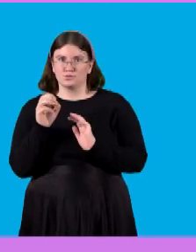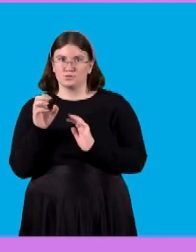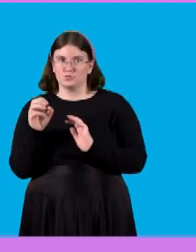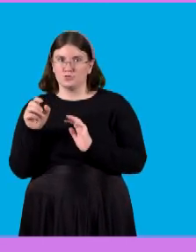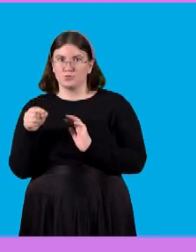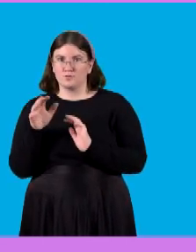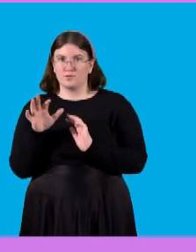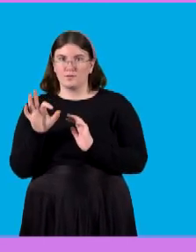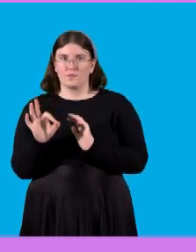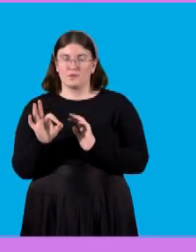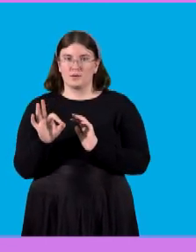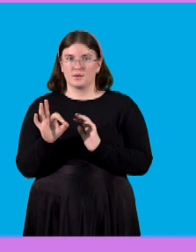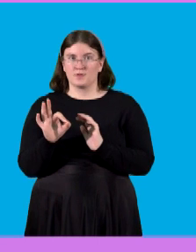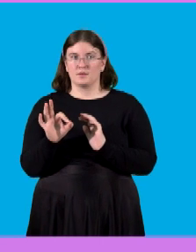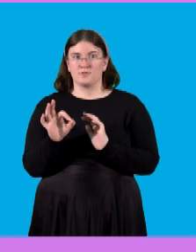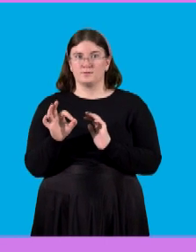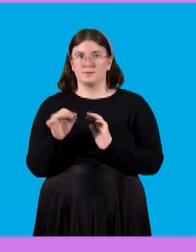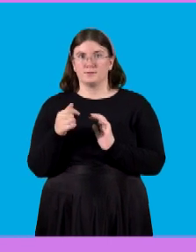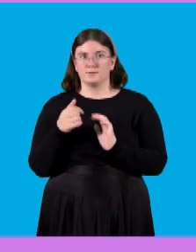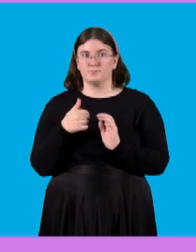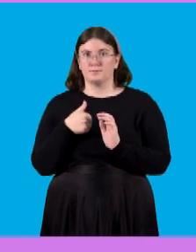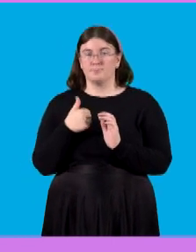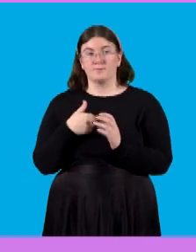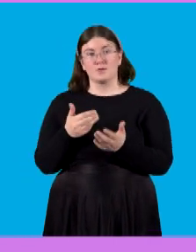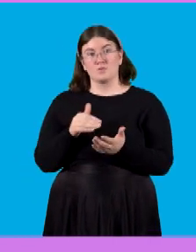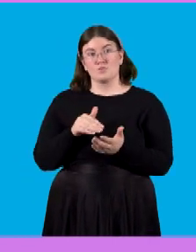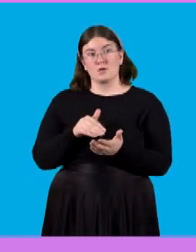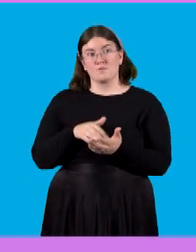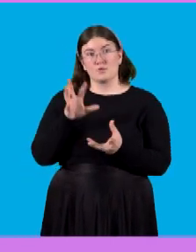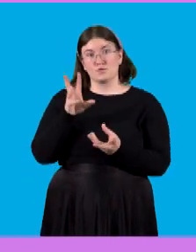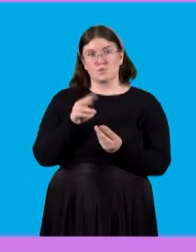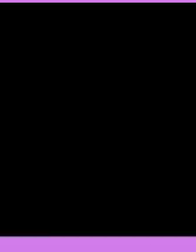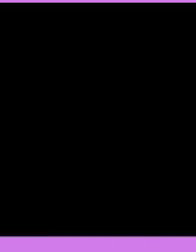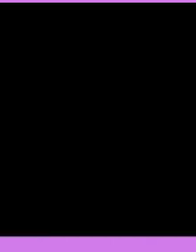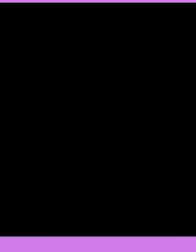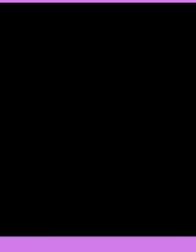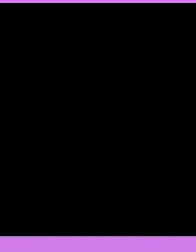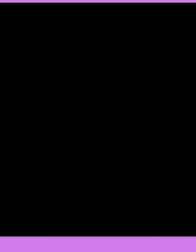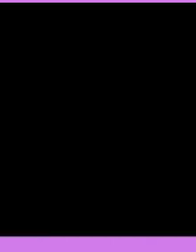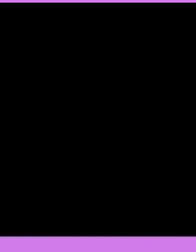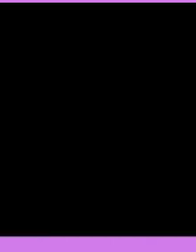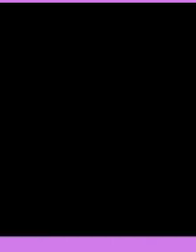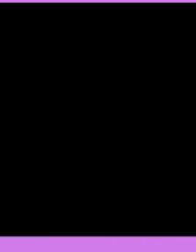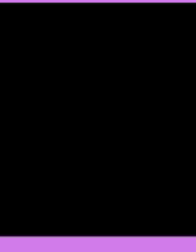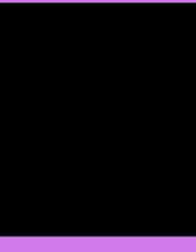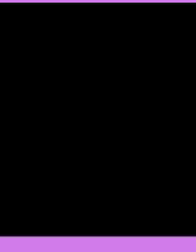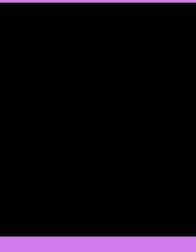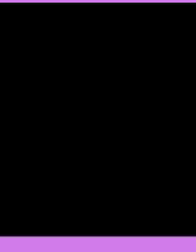discount of 200 Rand and 53 cents. And I ended up with a total payable by Mr. De Beer of